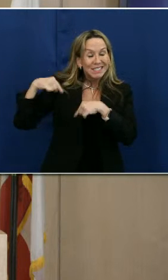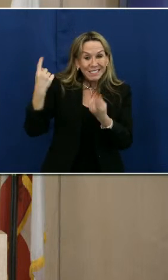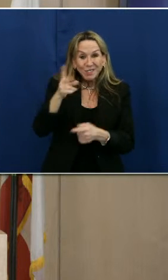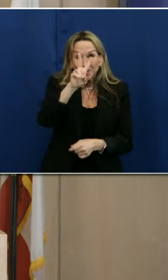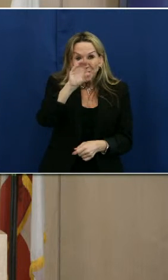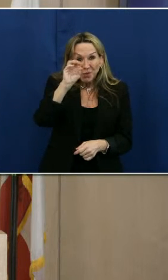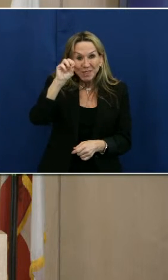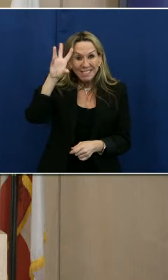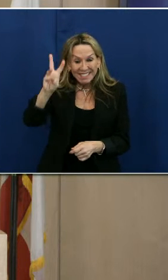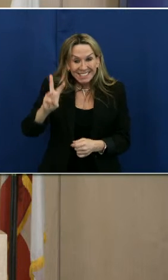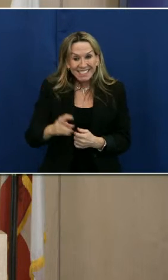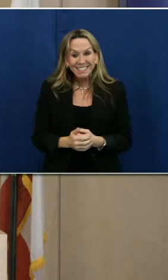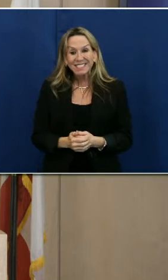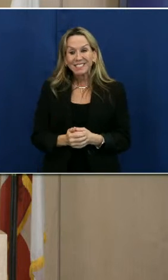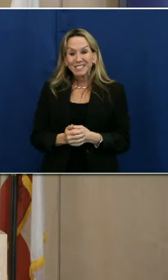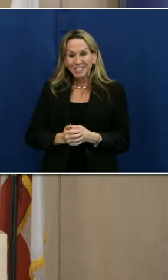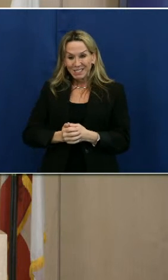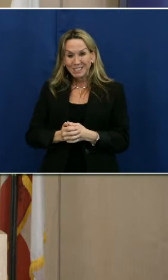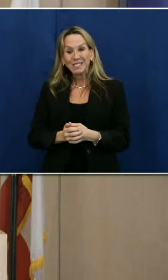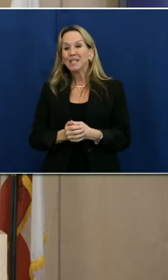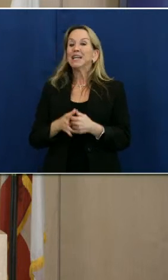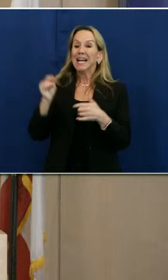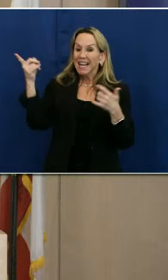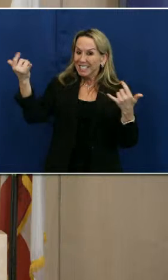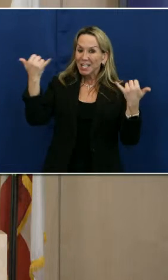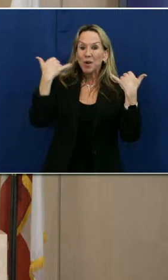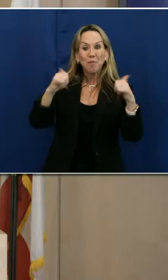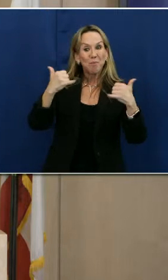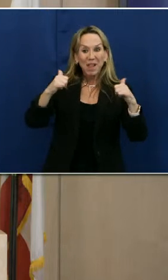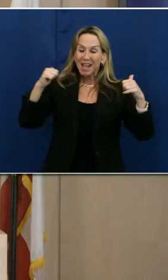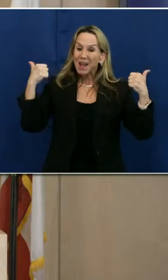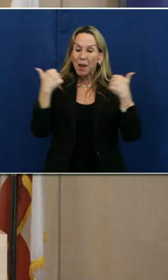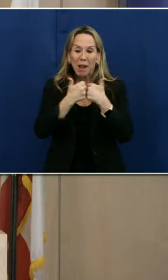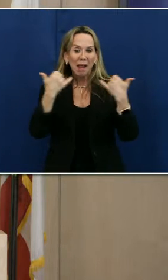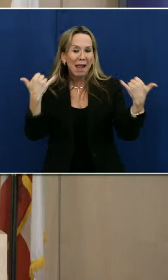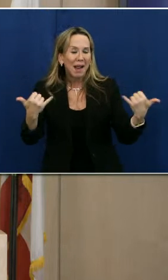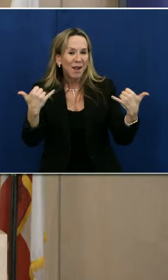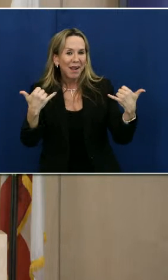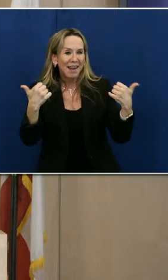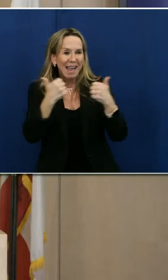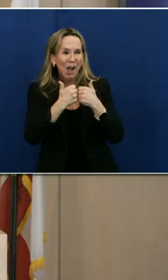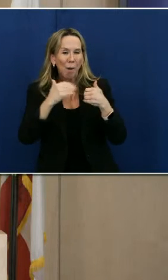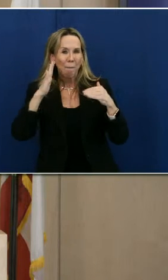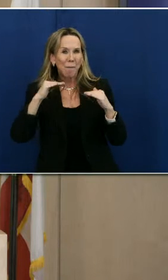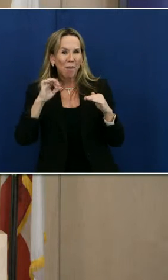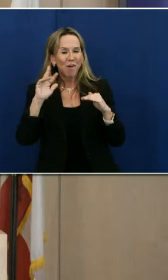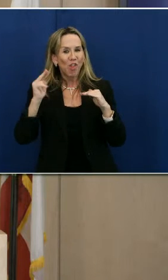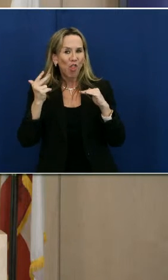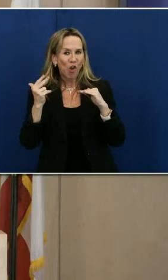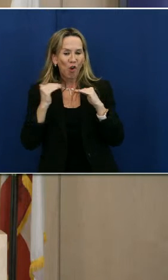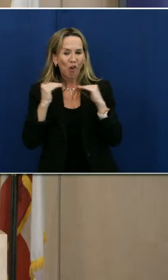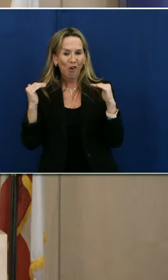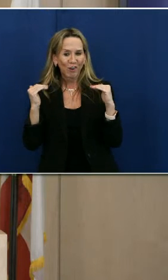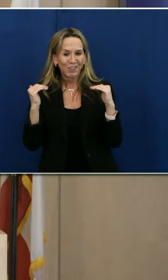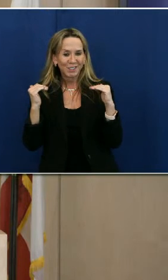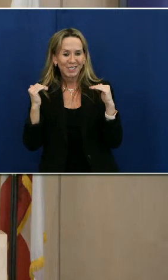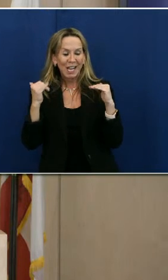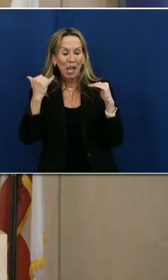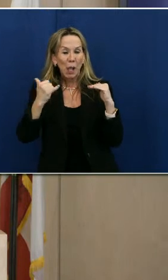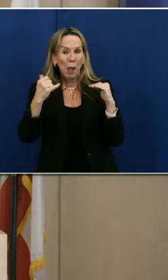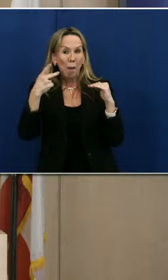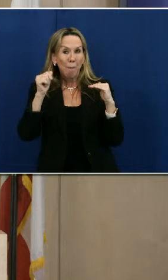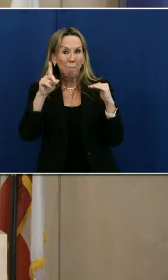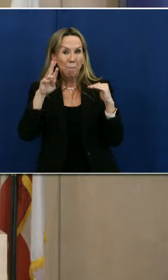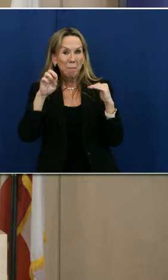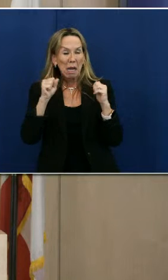speak, and though the score is not exactly what we want right now, it's only the bottom of the third, and the Padres are